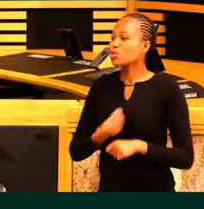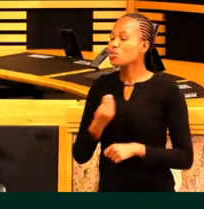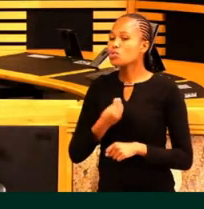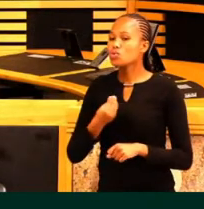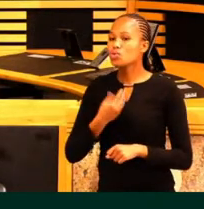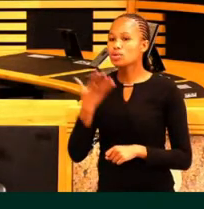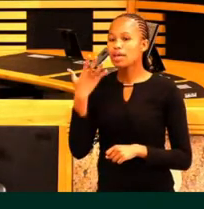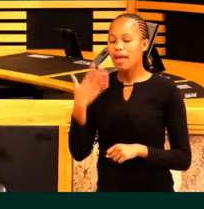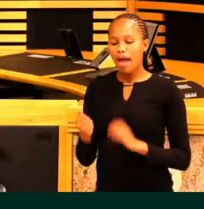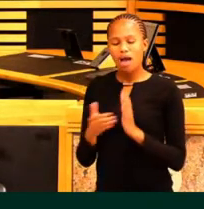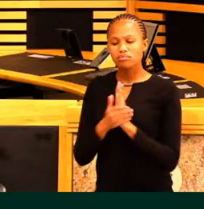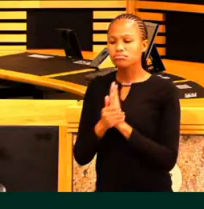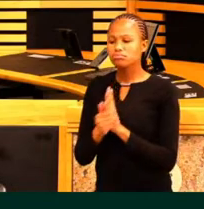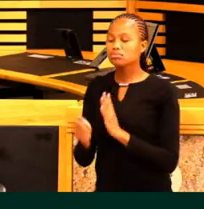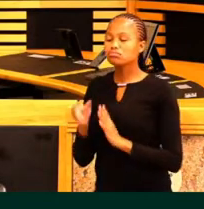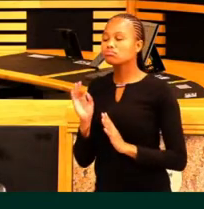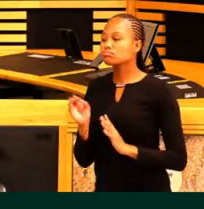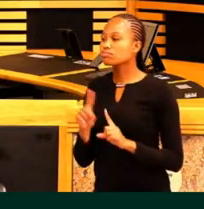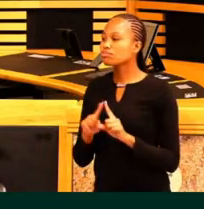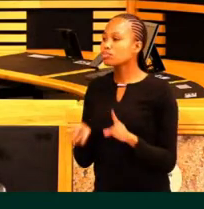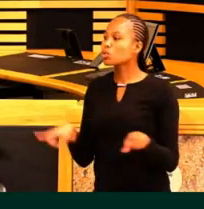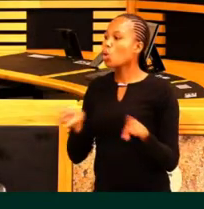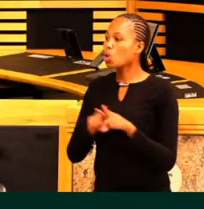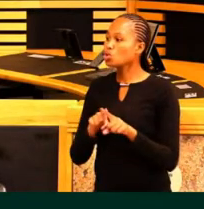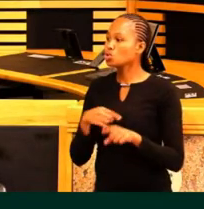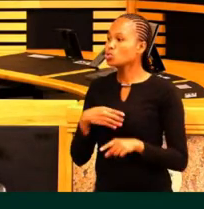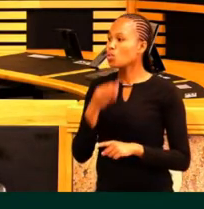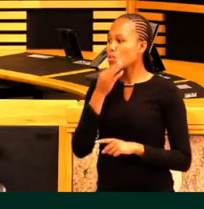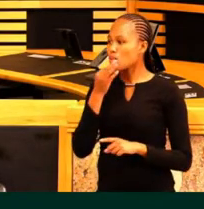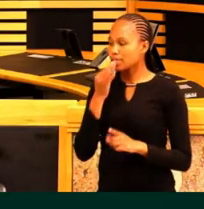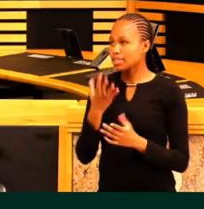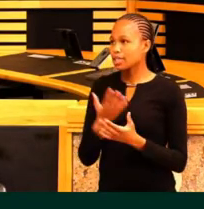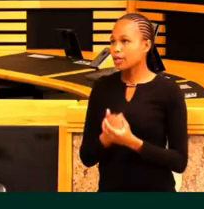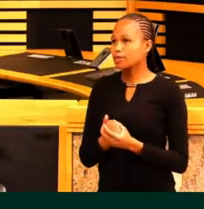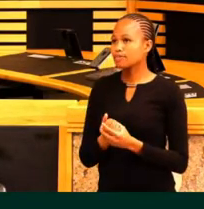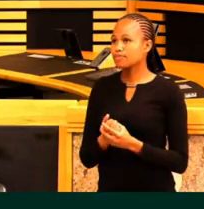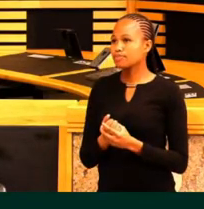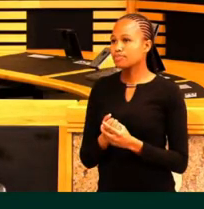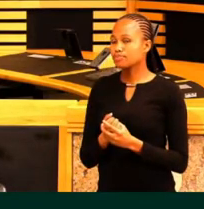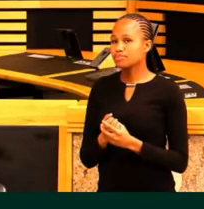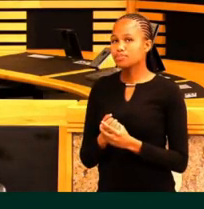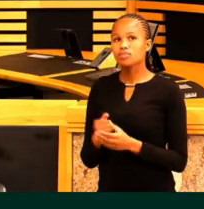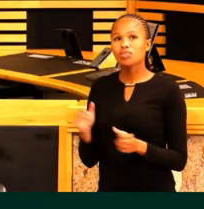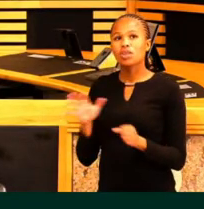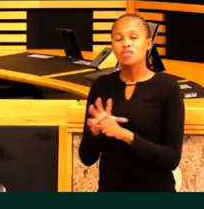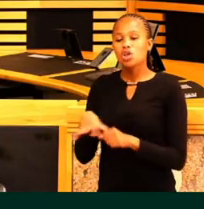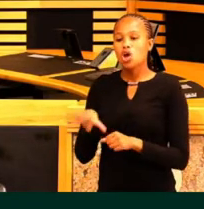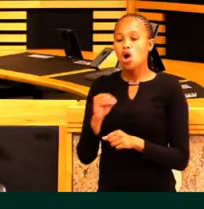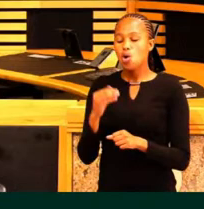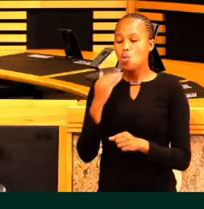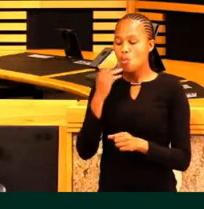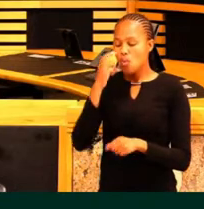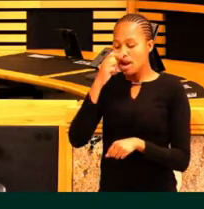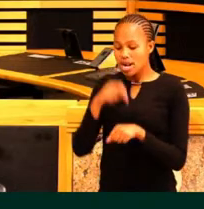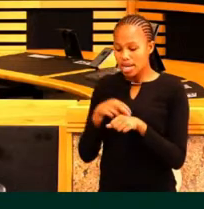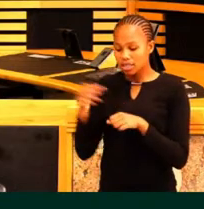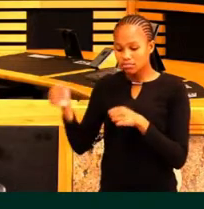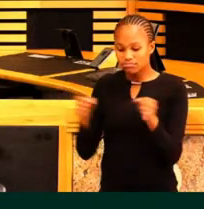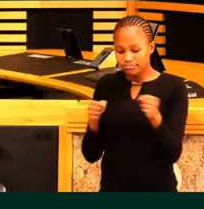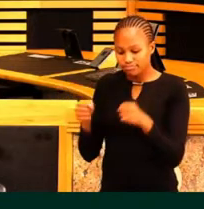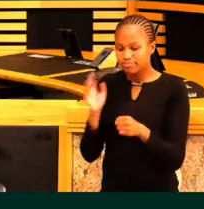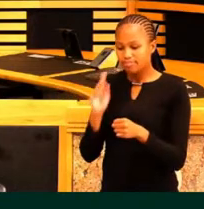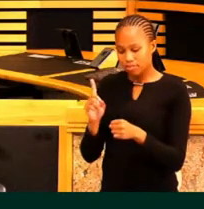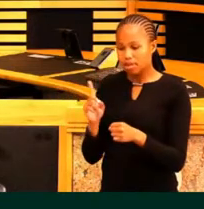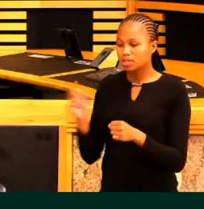got Italians also were saying uh seeing all vacancies the operation field all vacancies